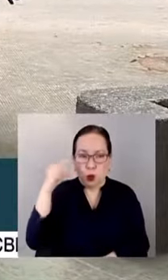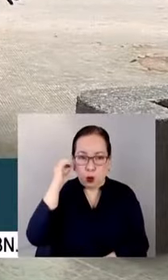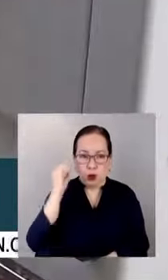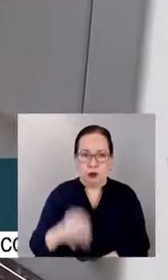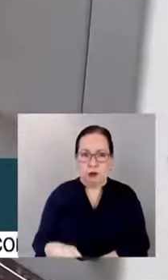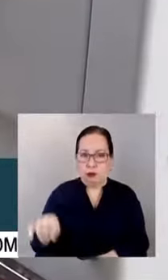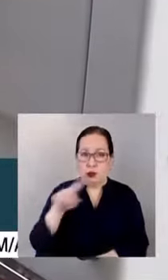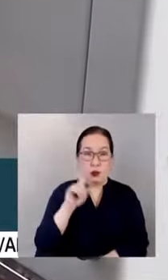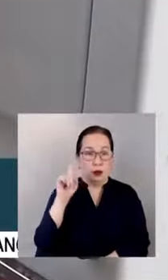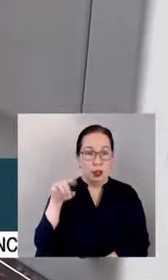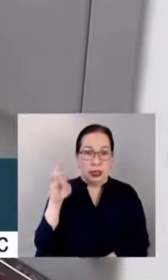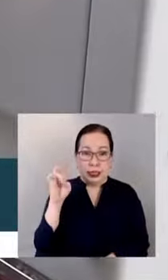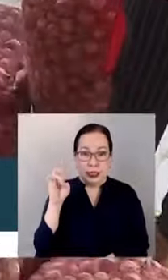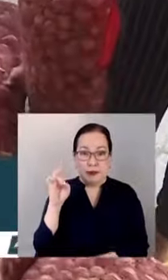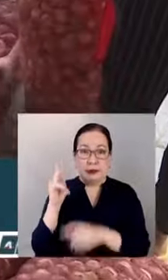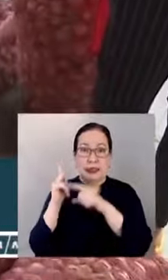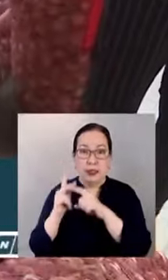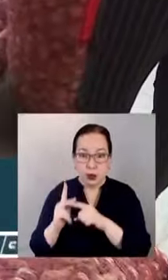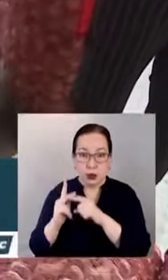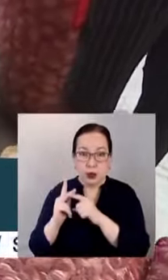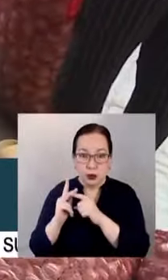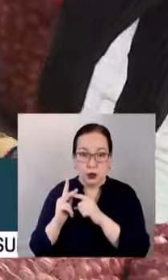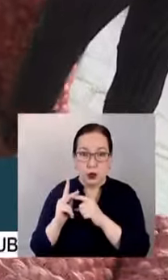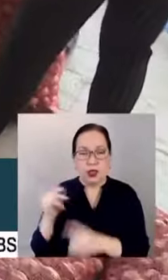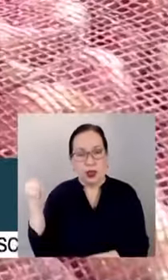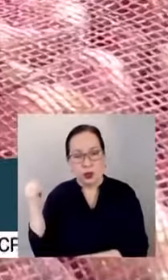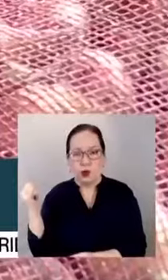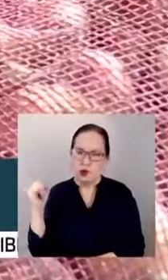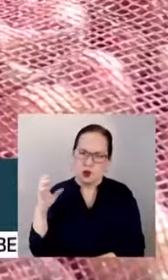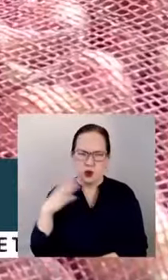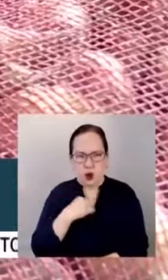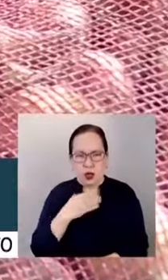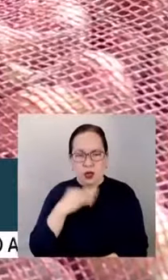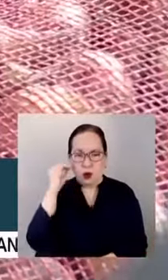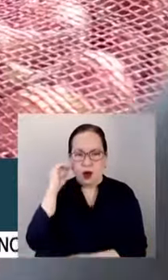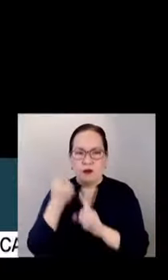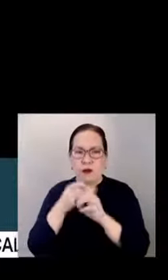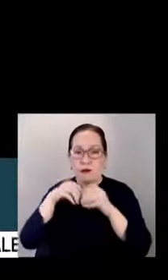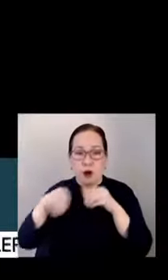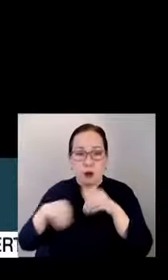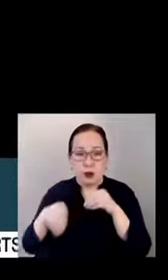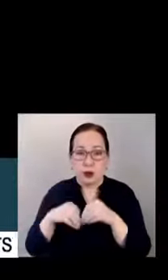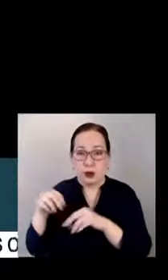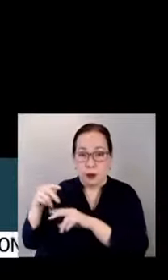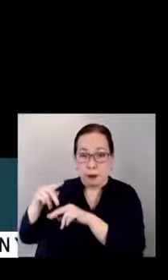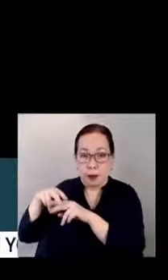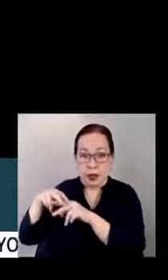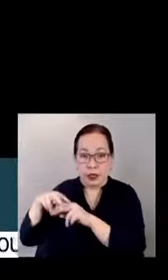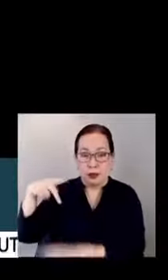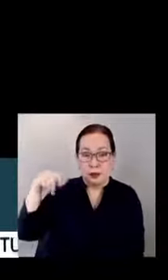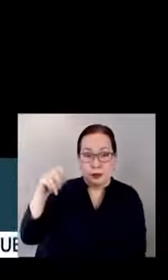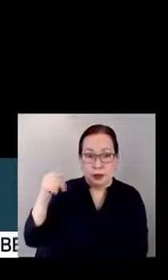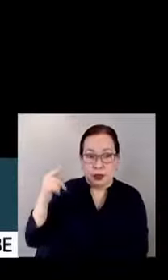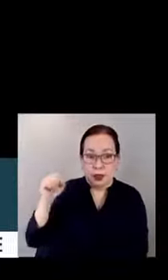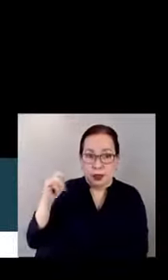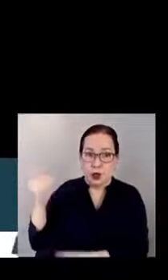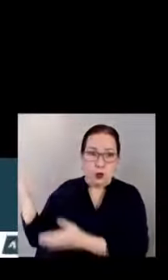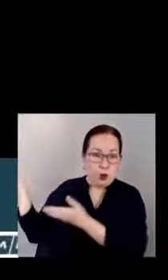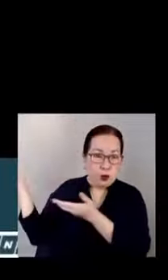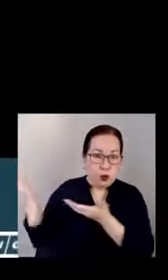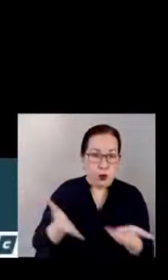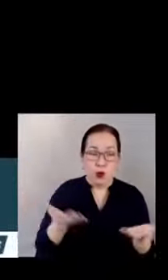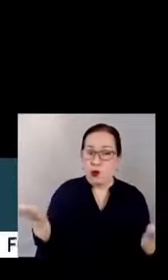1,700 kilograms of yellow or white onions from farmers of Bayambang, Pangasinan were brought by the group Rise Up to the Immaculate Heart of